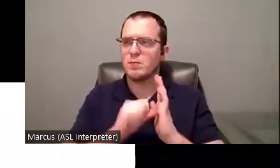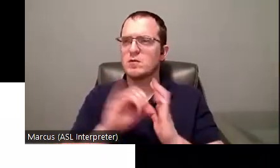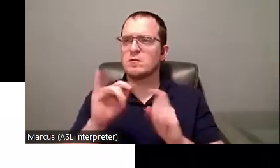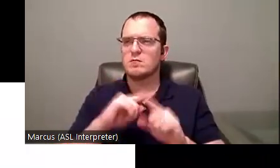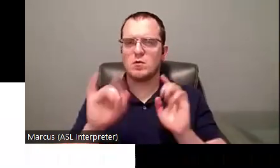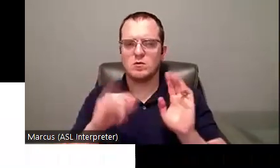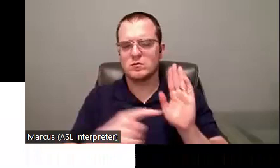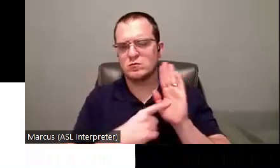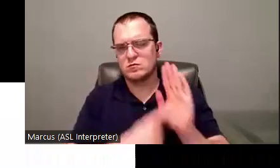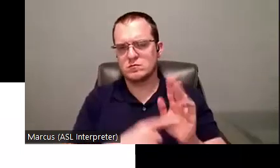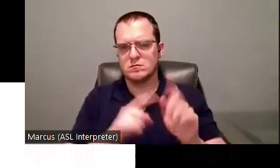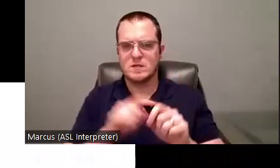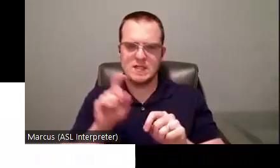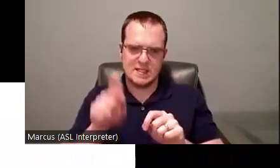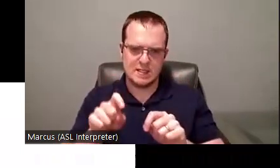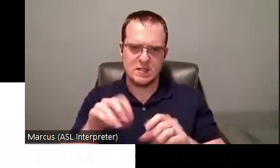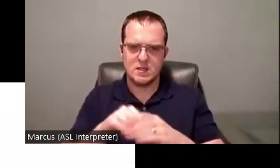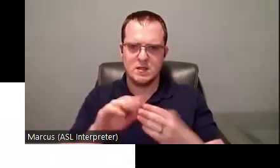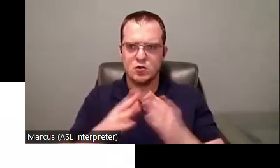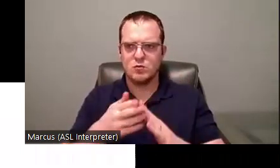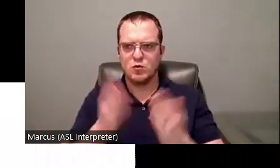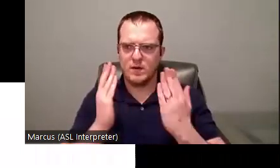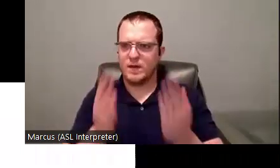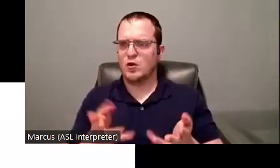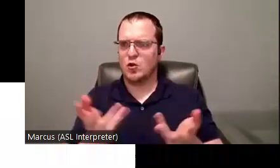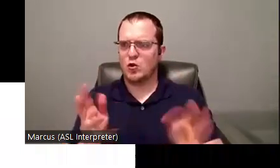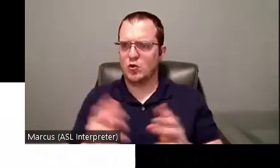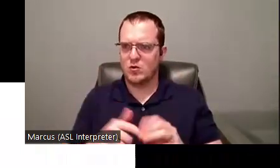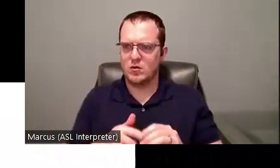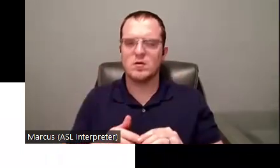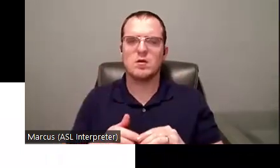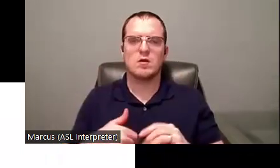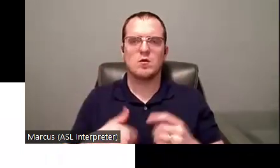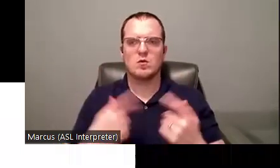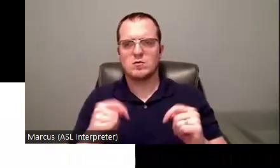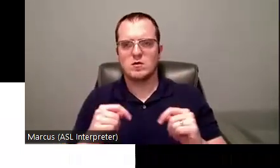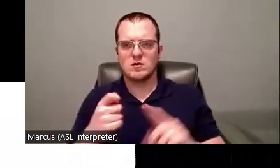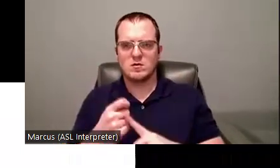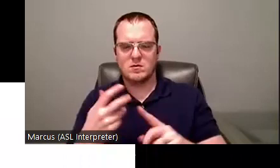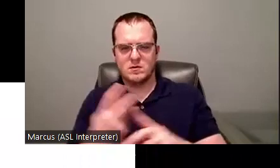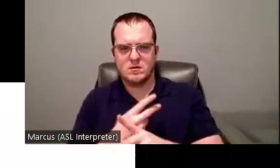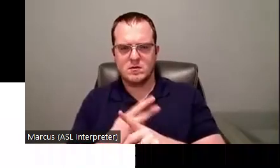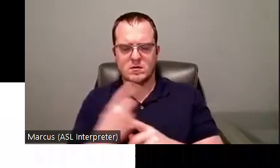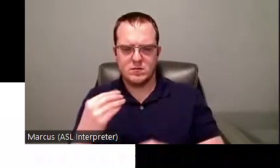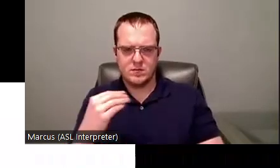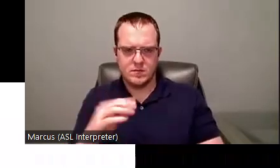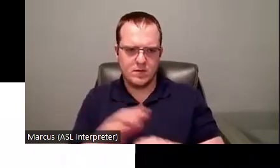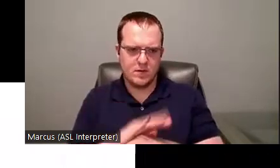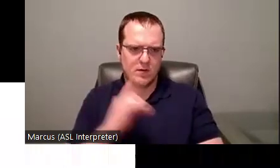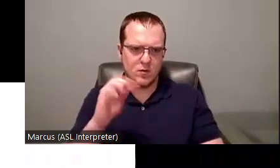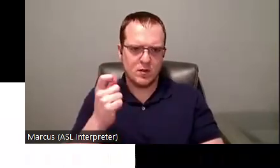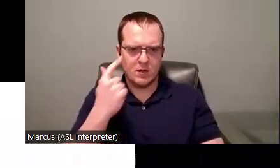demonstrates is that the need within the community is absolutely there. And we're trying to the greatest extent to fill that need with governmental